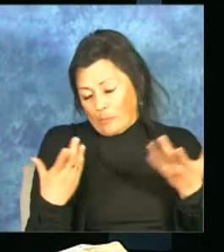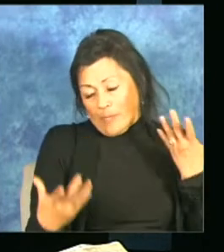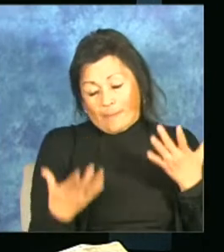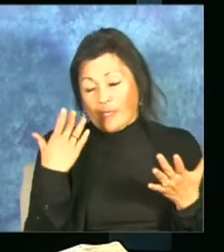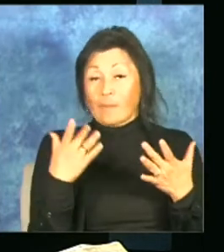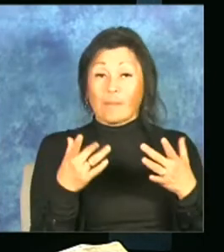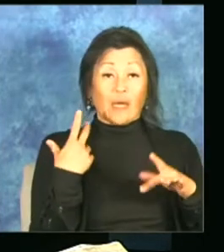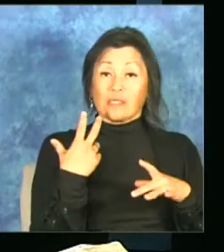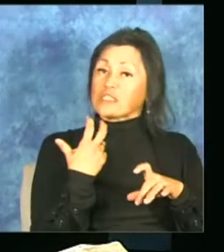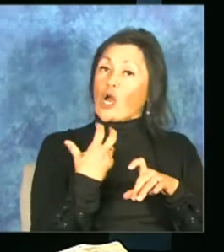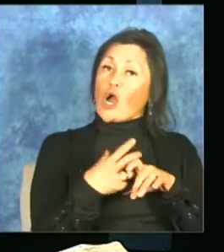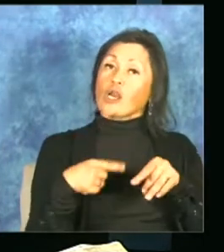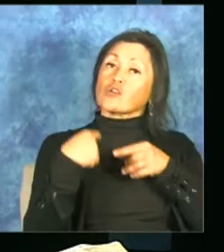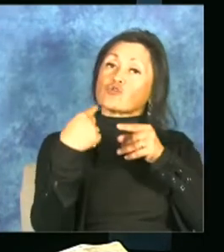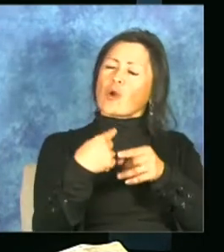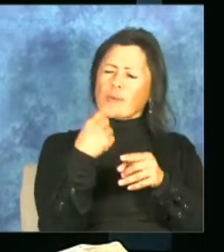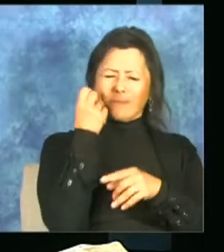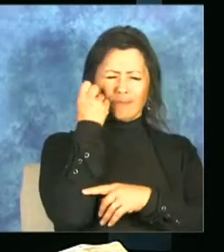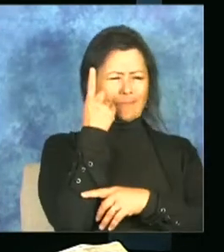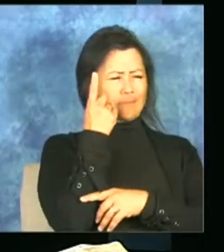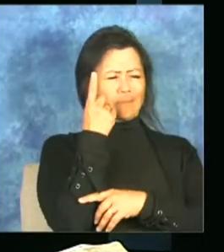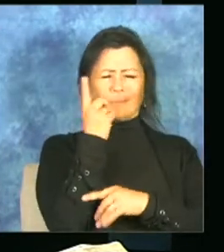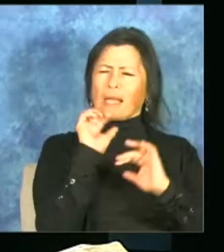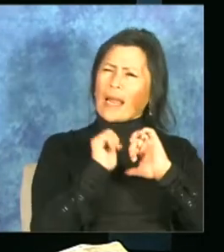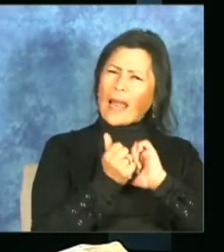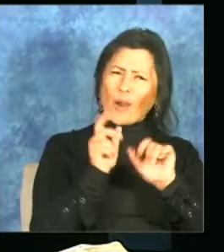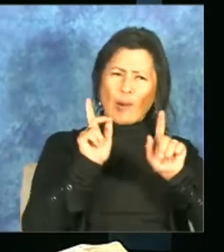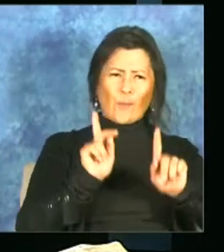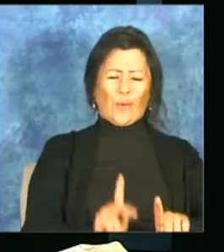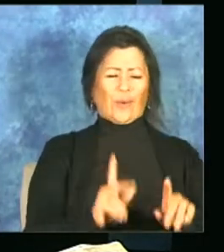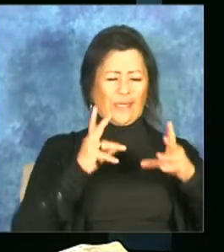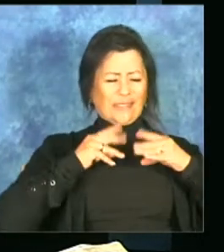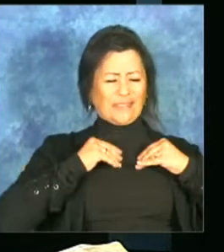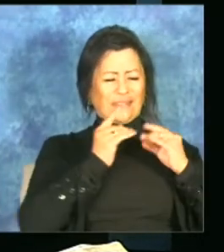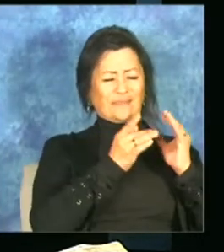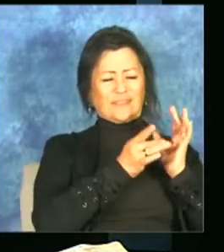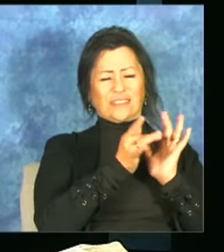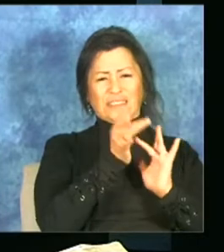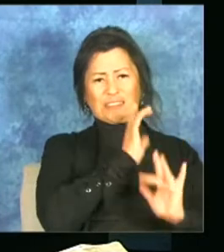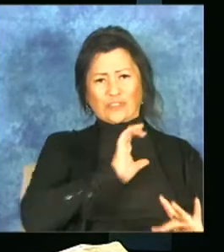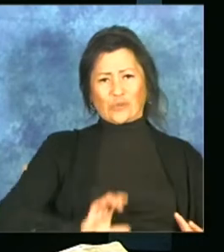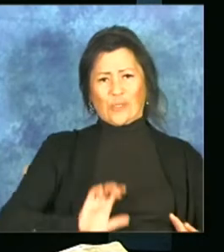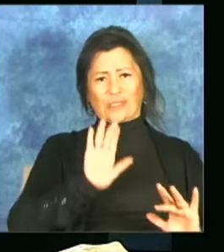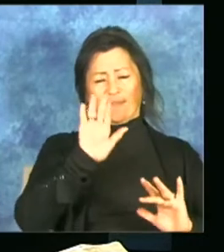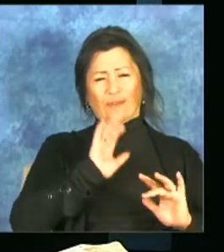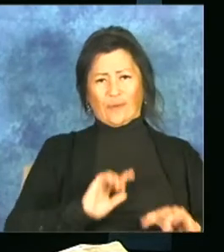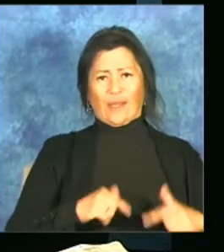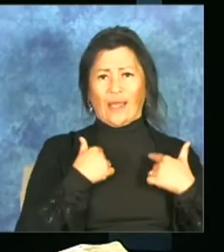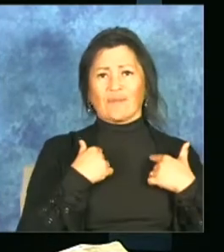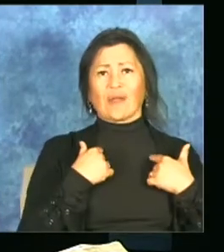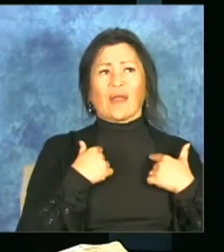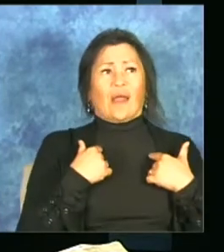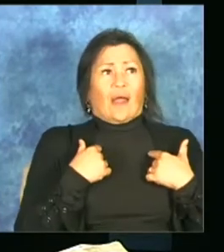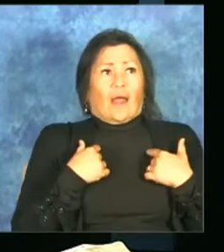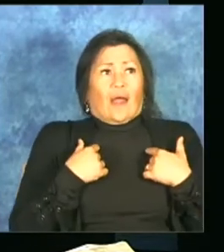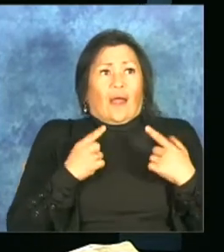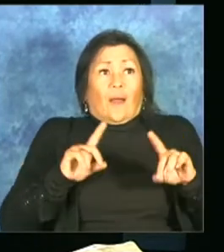just is a hard struggle for me to understand how a person can accept Christ into their life and